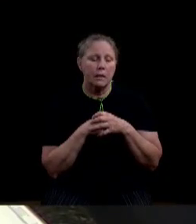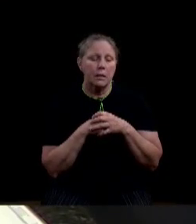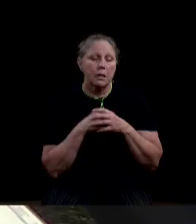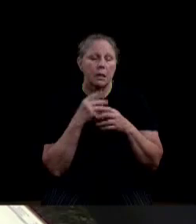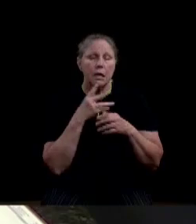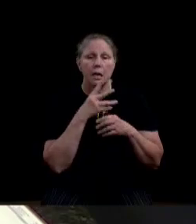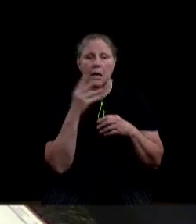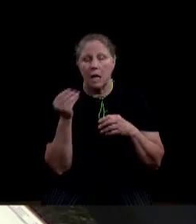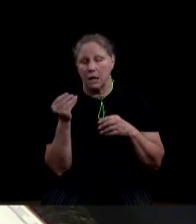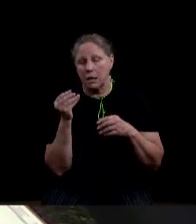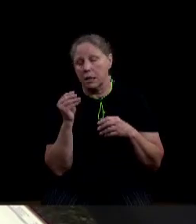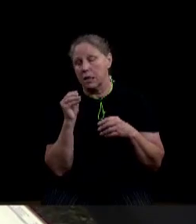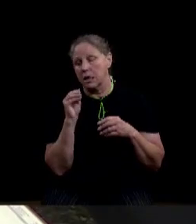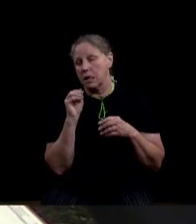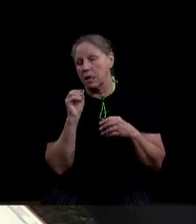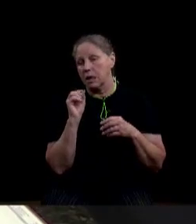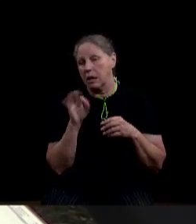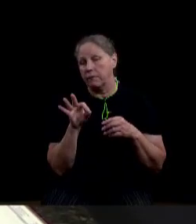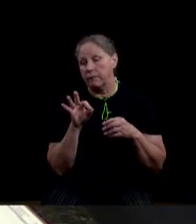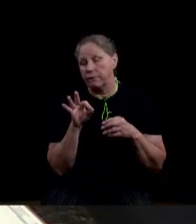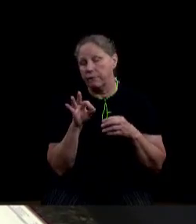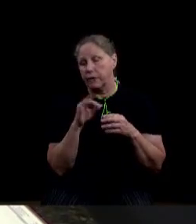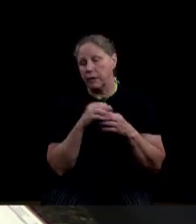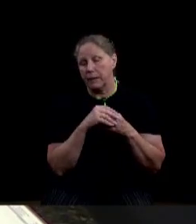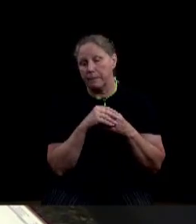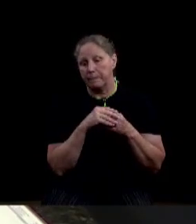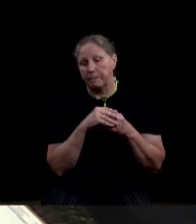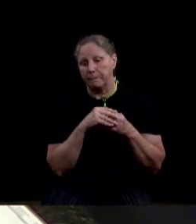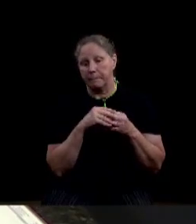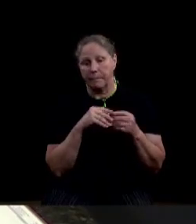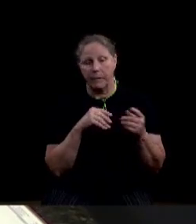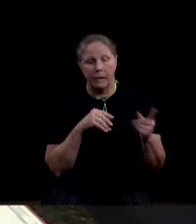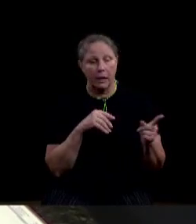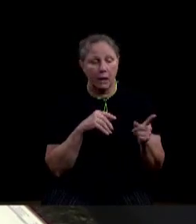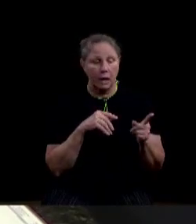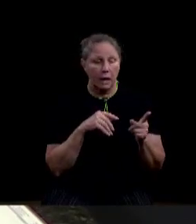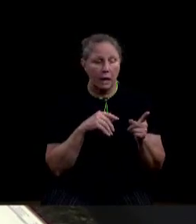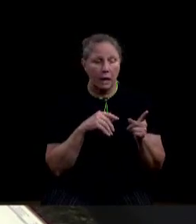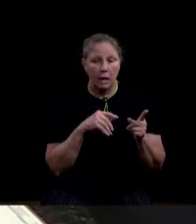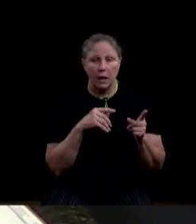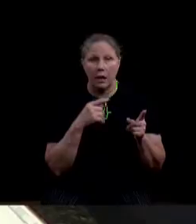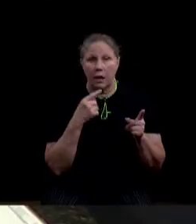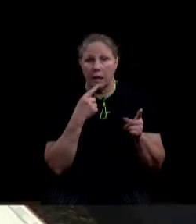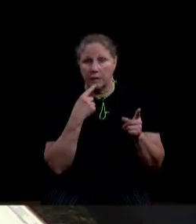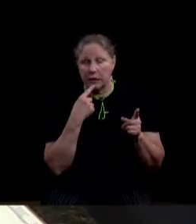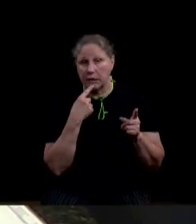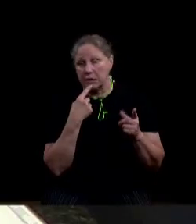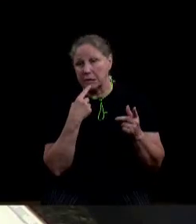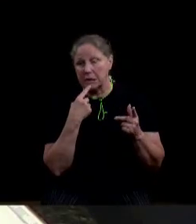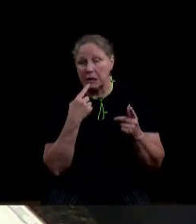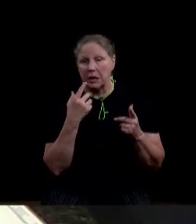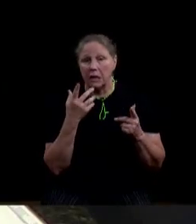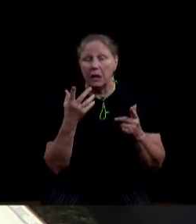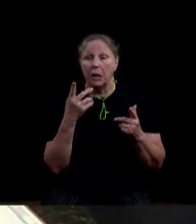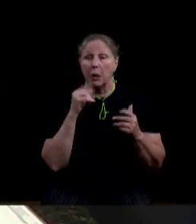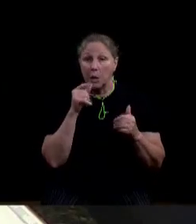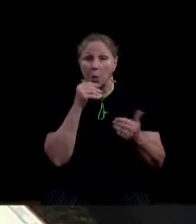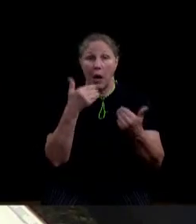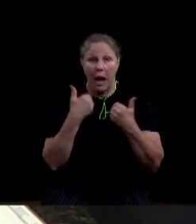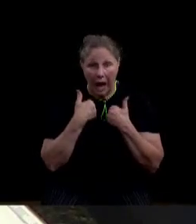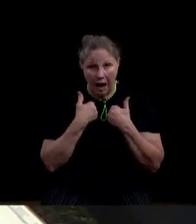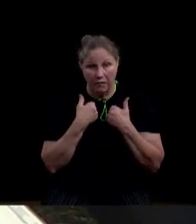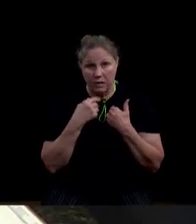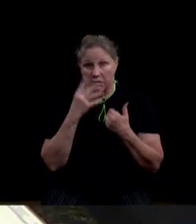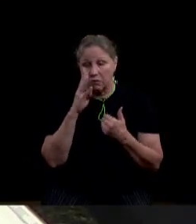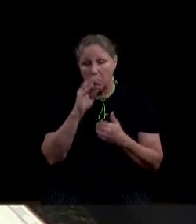if your positivity rate is only, say, 4%, then you have a large number of people who